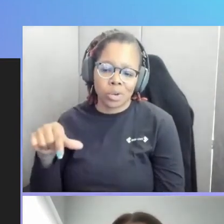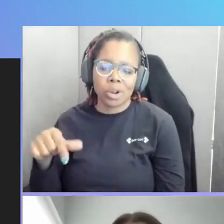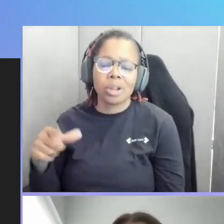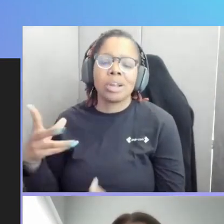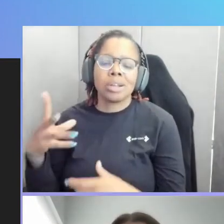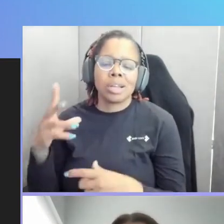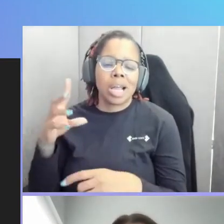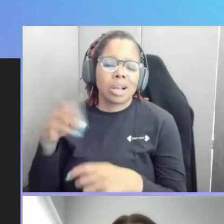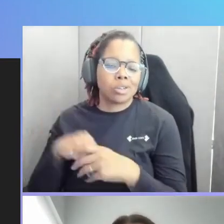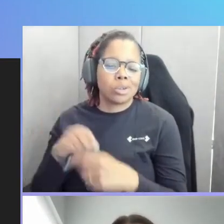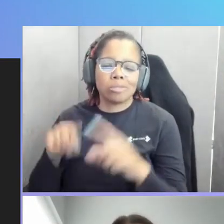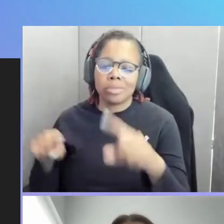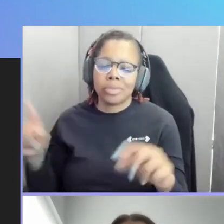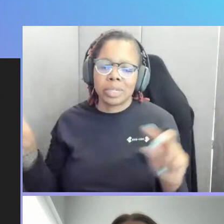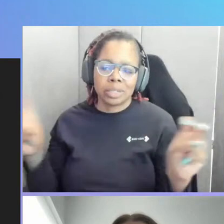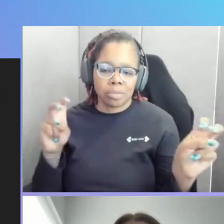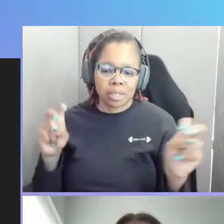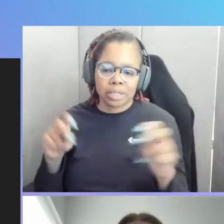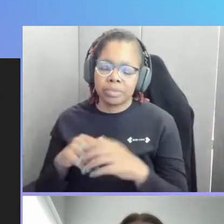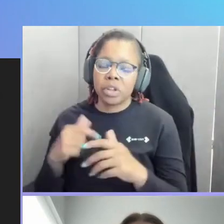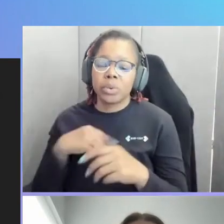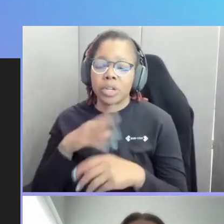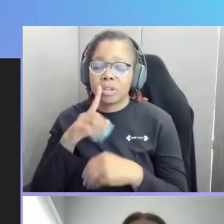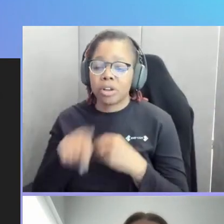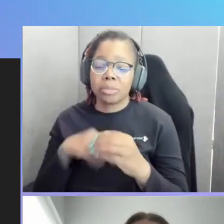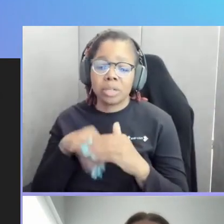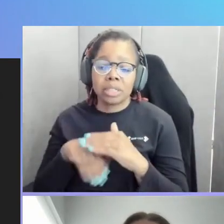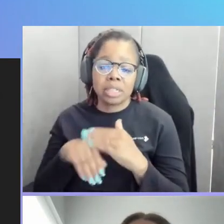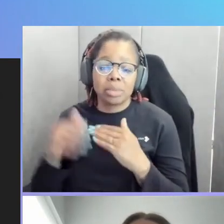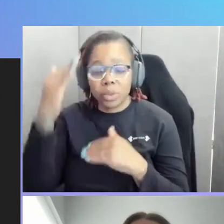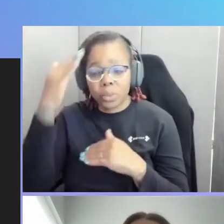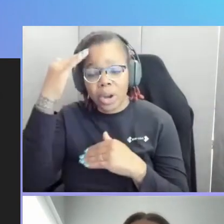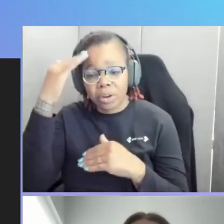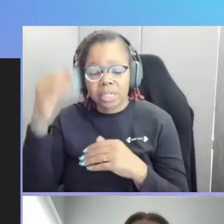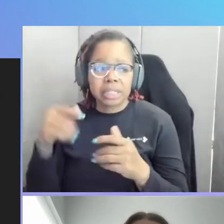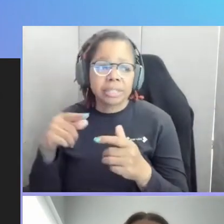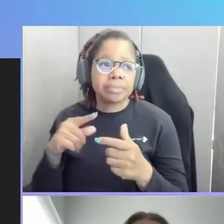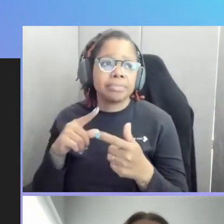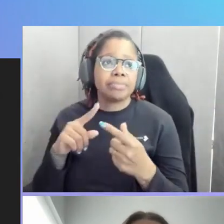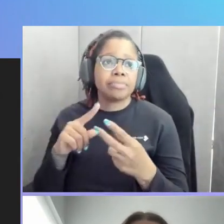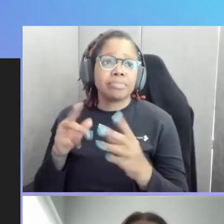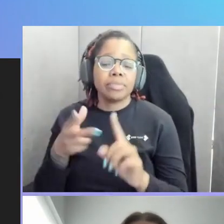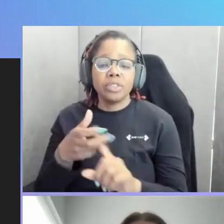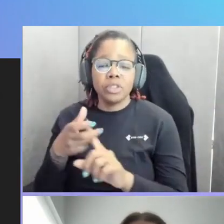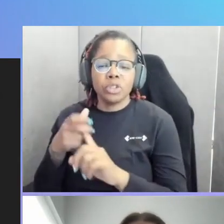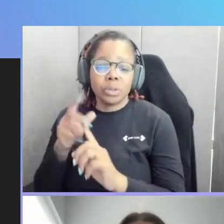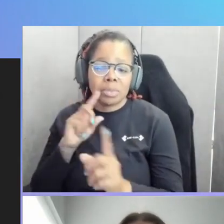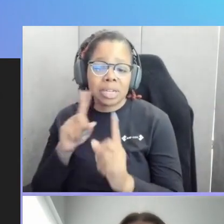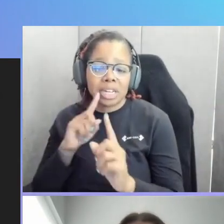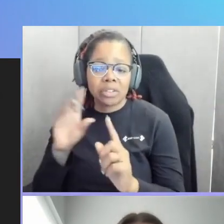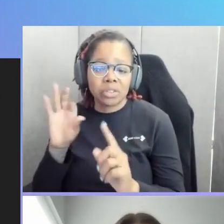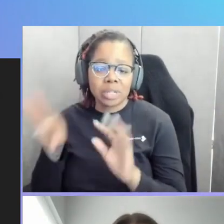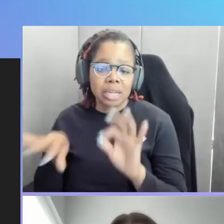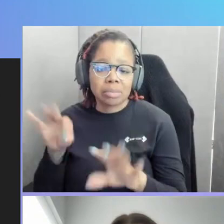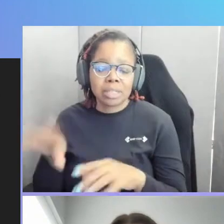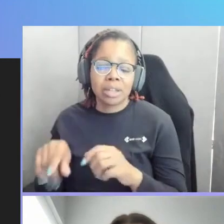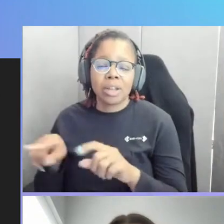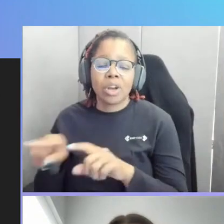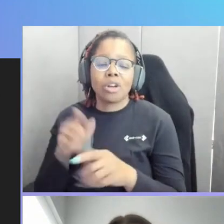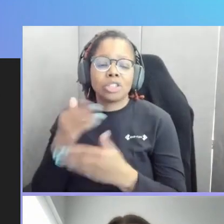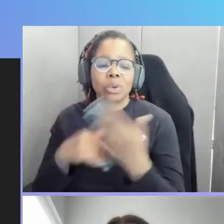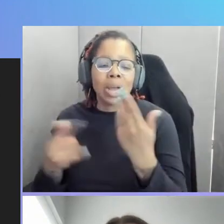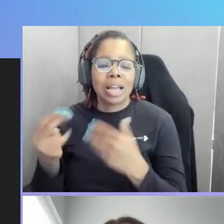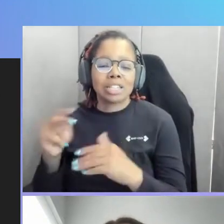of different topics. So we talked about accessibility awareness, recruitment and interviewing tips, and then we got hands-on screen